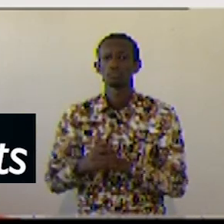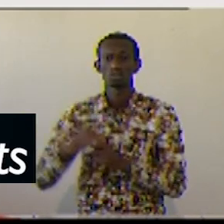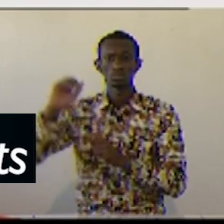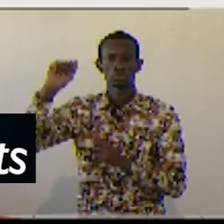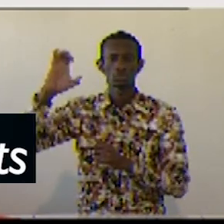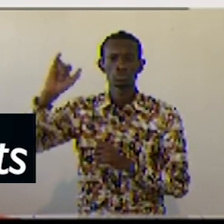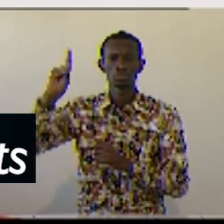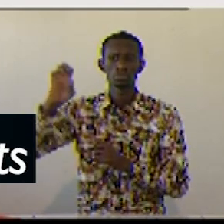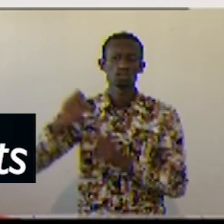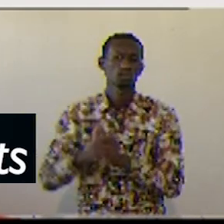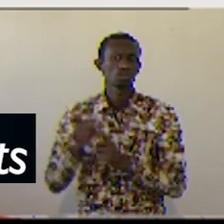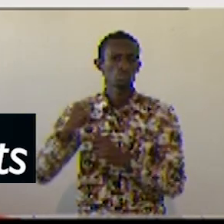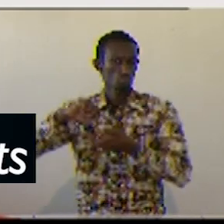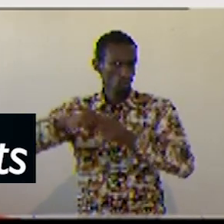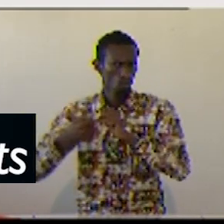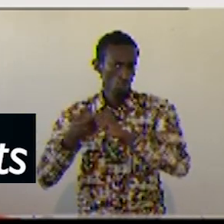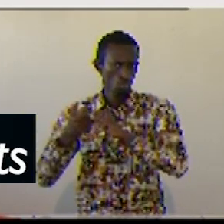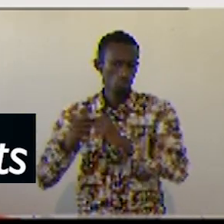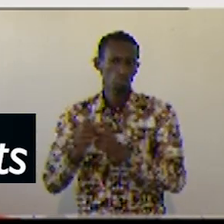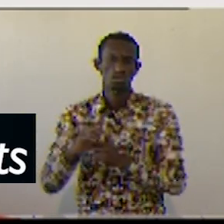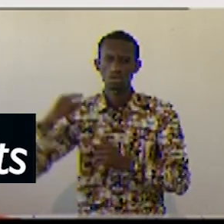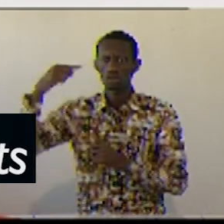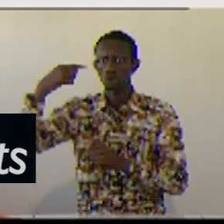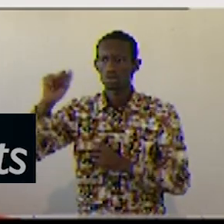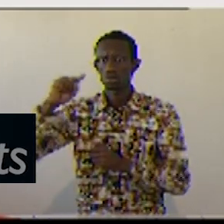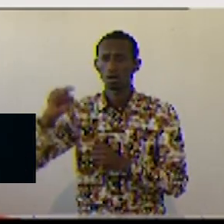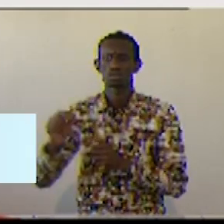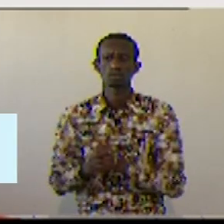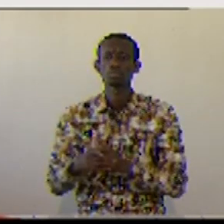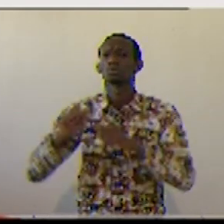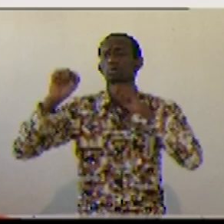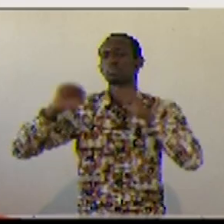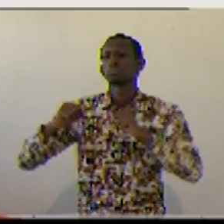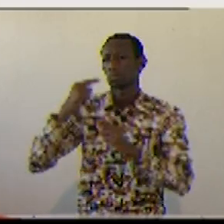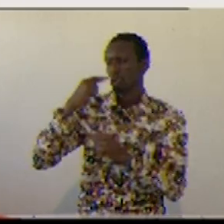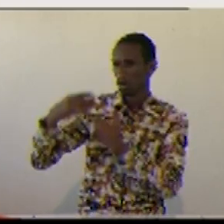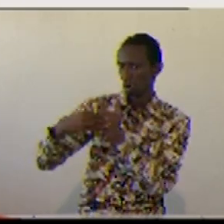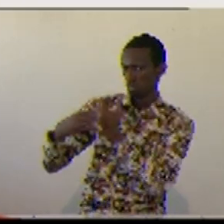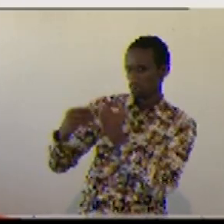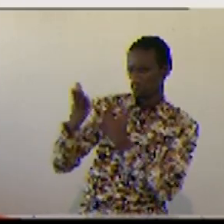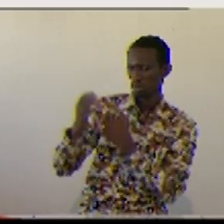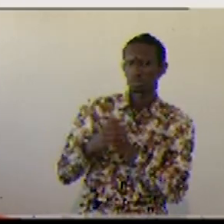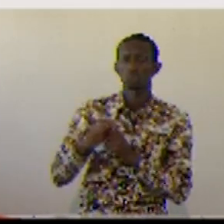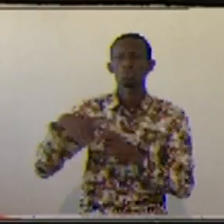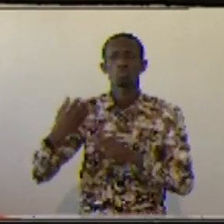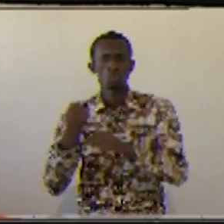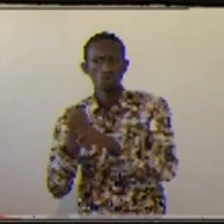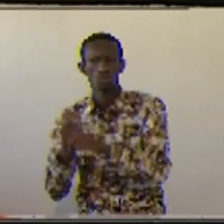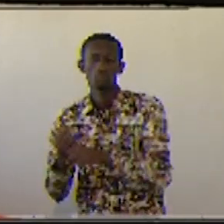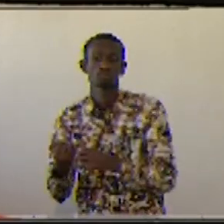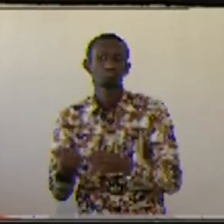can refer to this one and try these two questions. You have